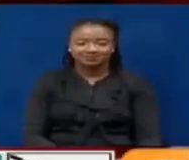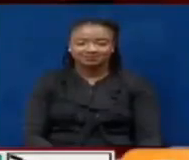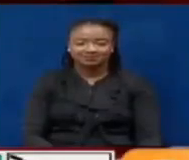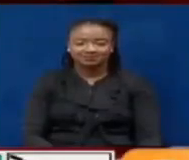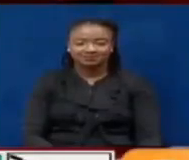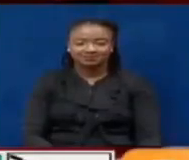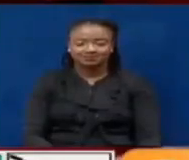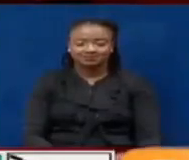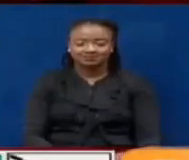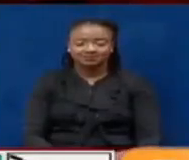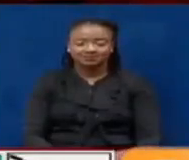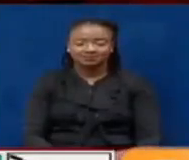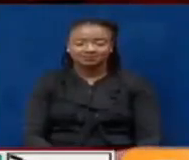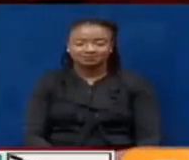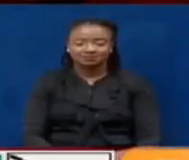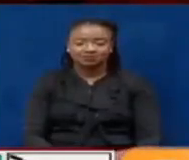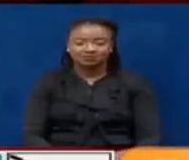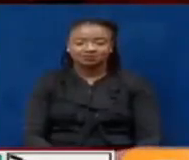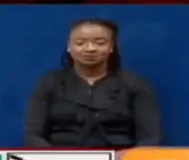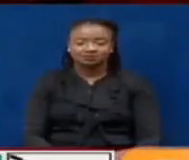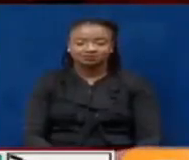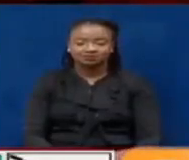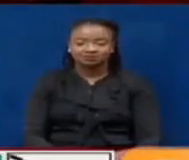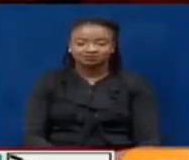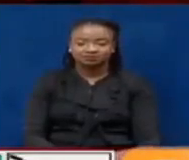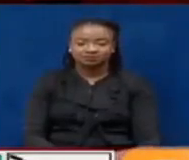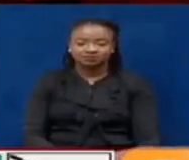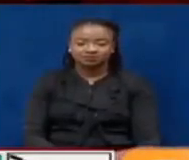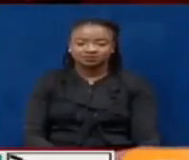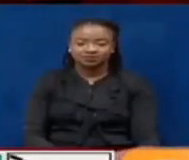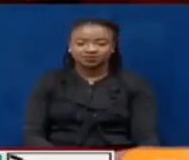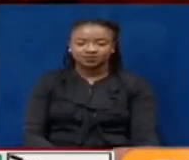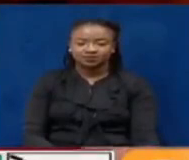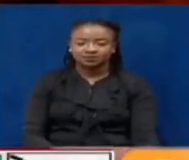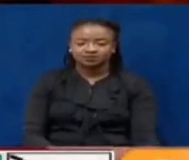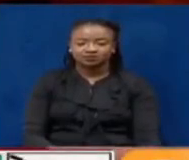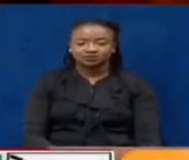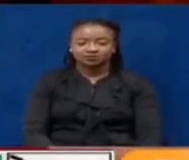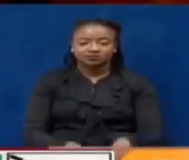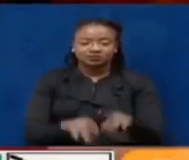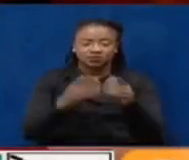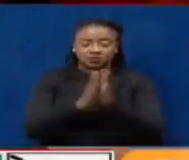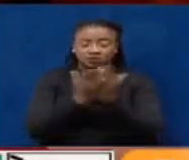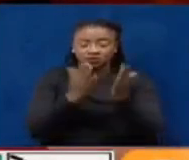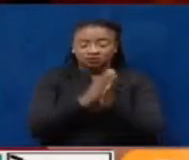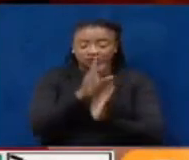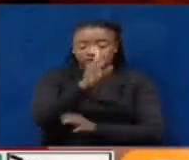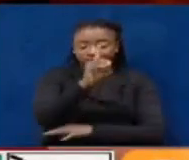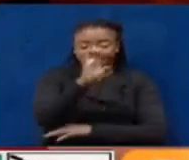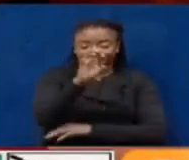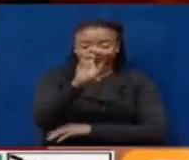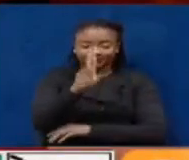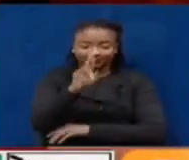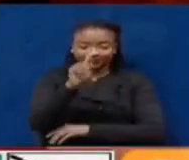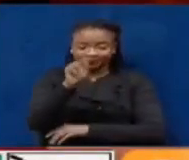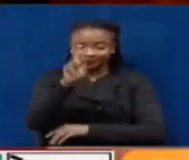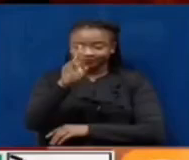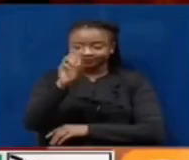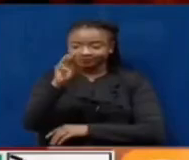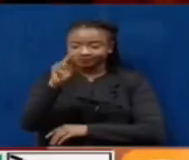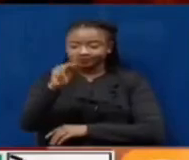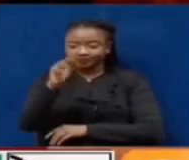The Speaker, the book of Deuteronomy, chapter 19, from verse 18 to